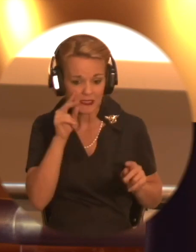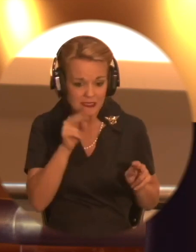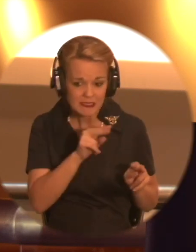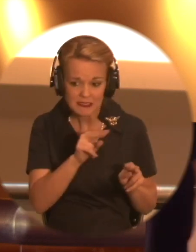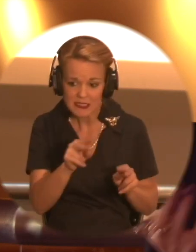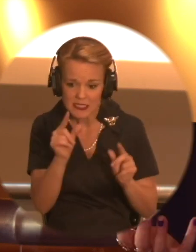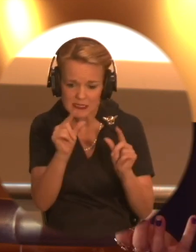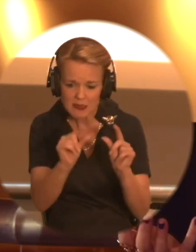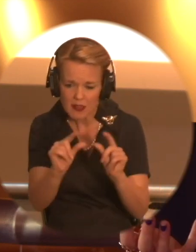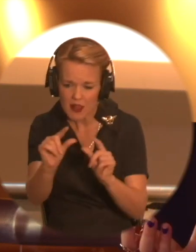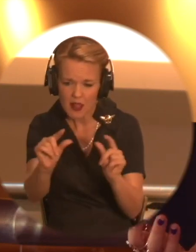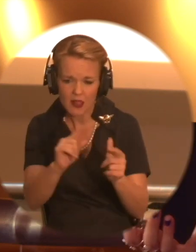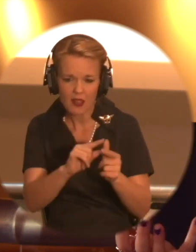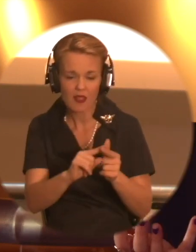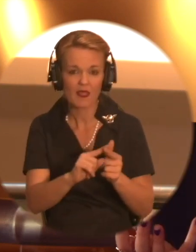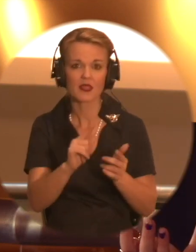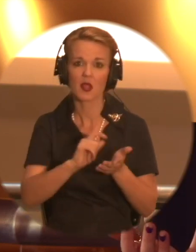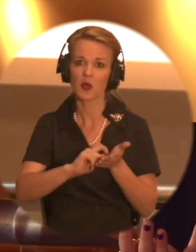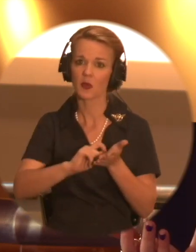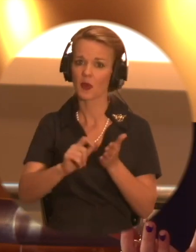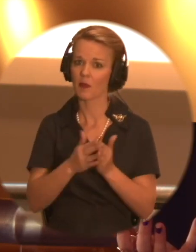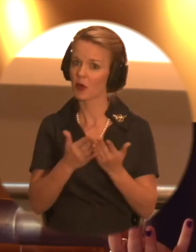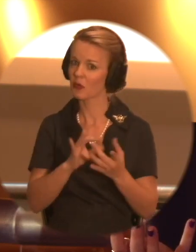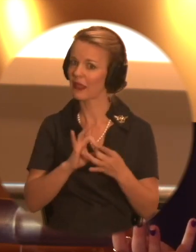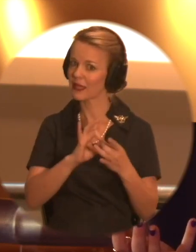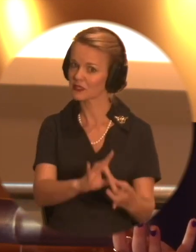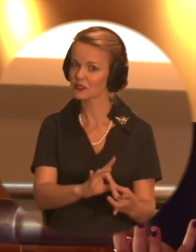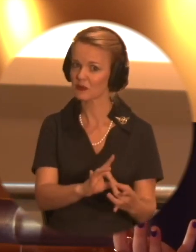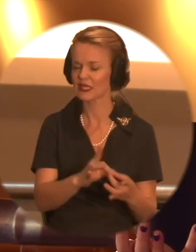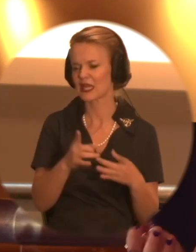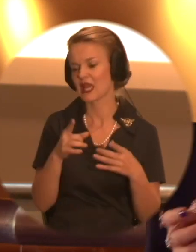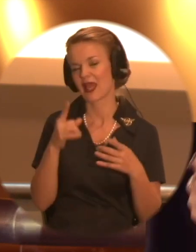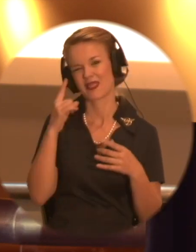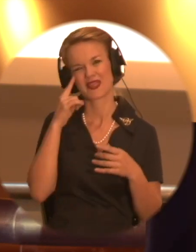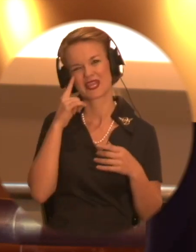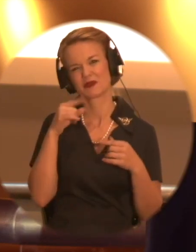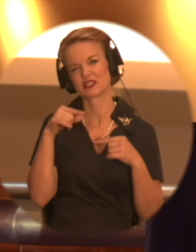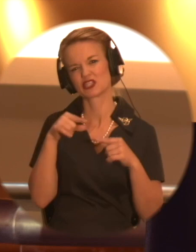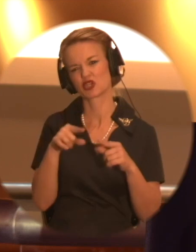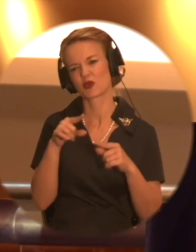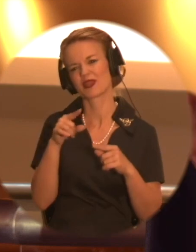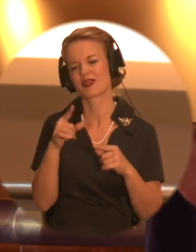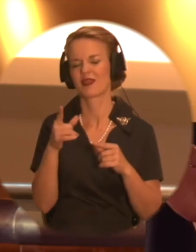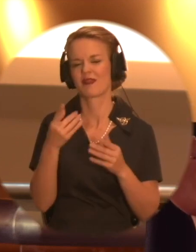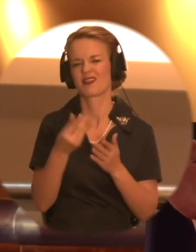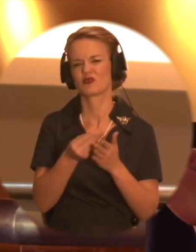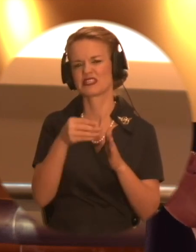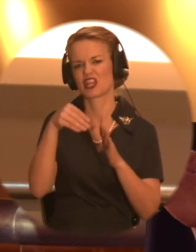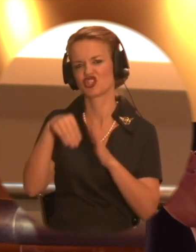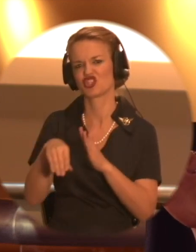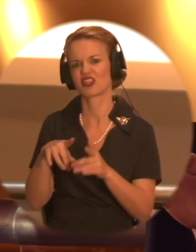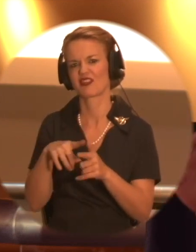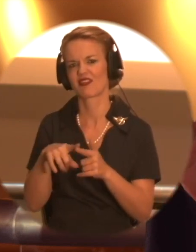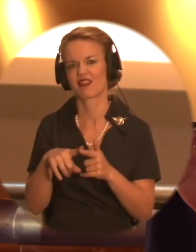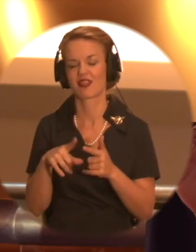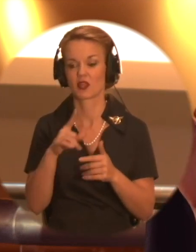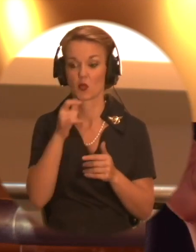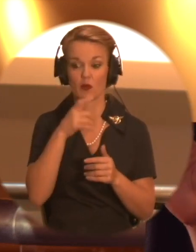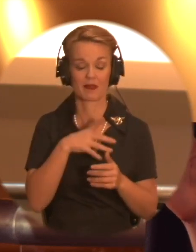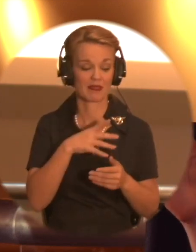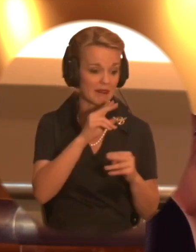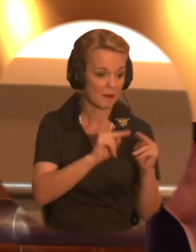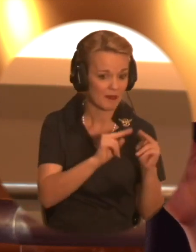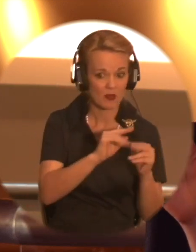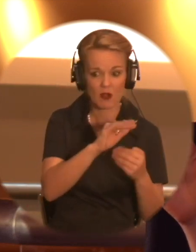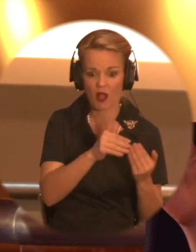woman. During, I think there was some sort of a recession around the time, the woman who built all of those miniatures actually